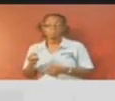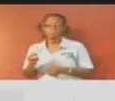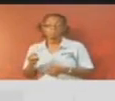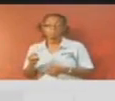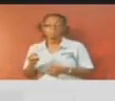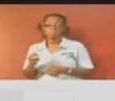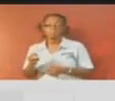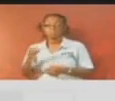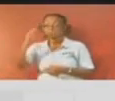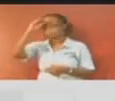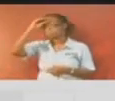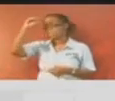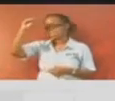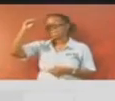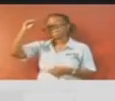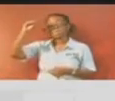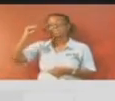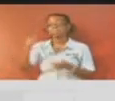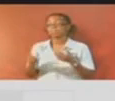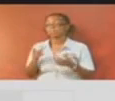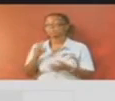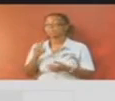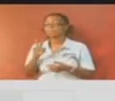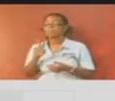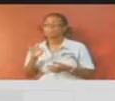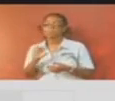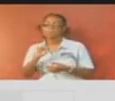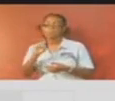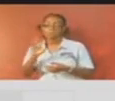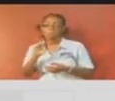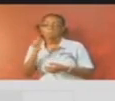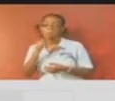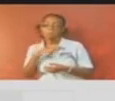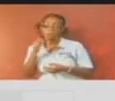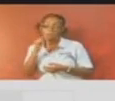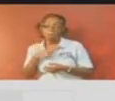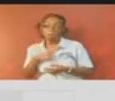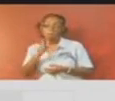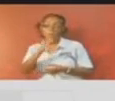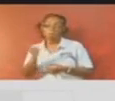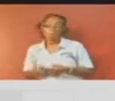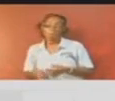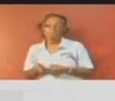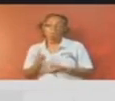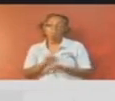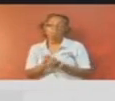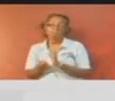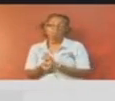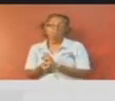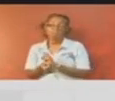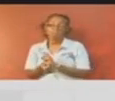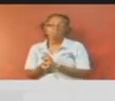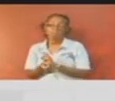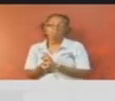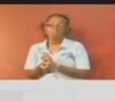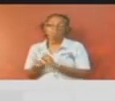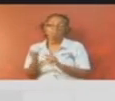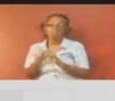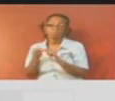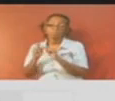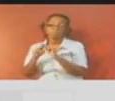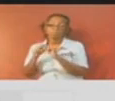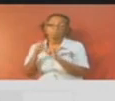being male and 25% being female. We're seeing where that percentage of females among the deaths has increased, and we're also